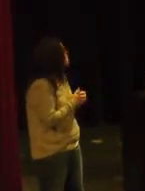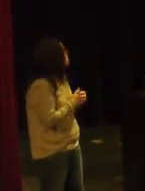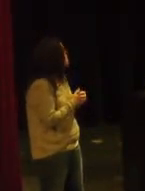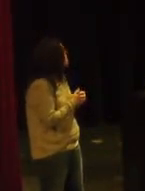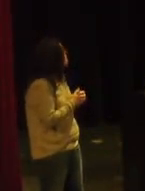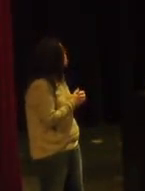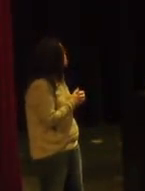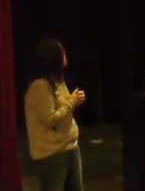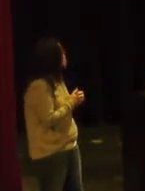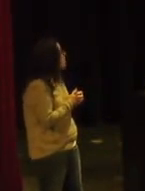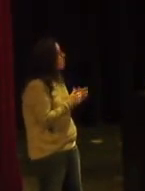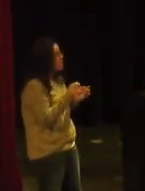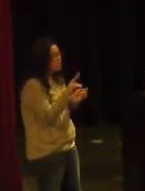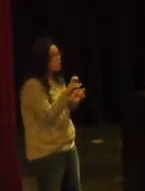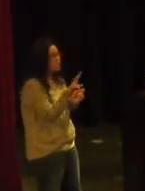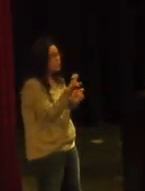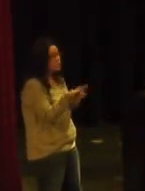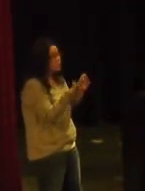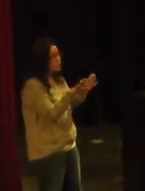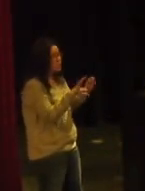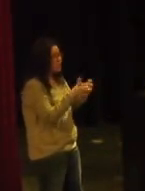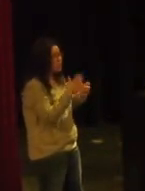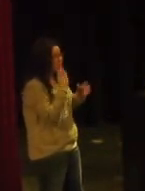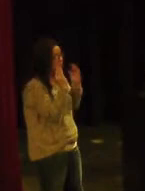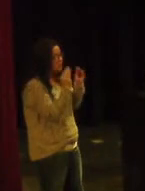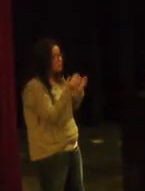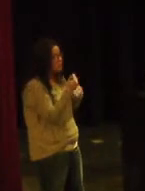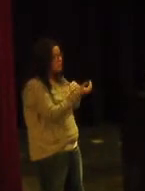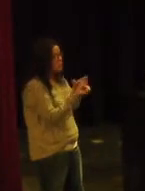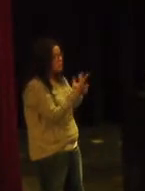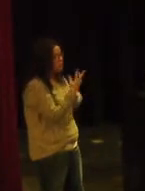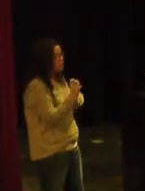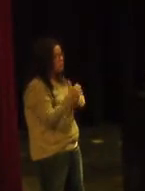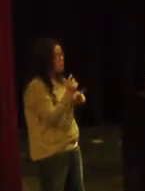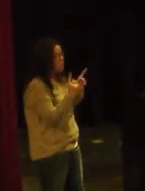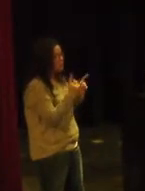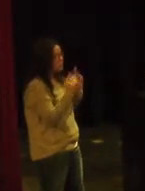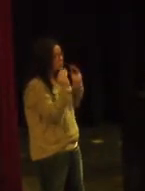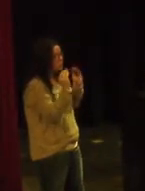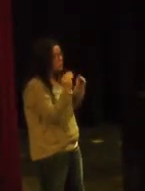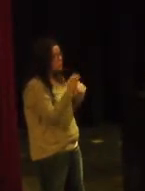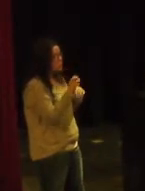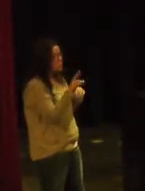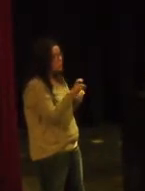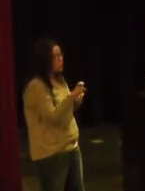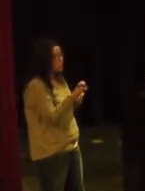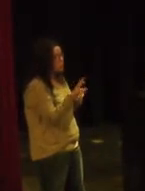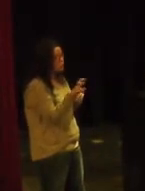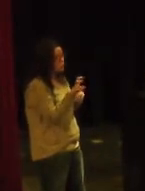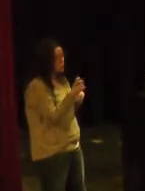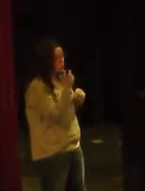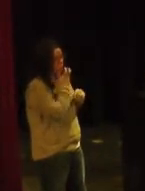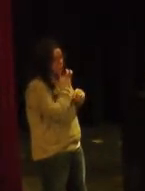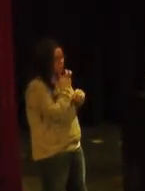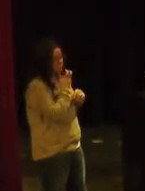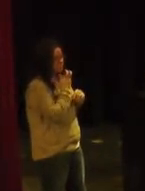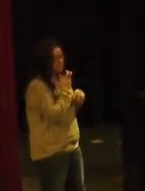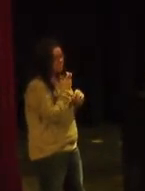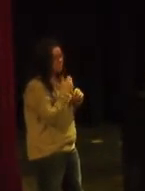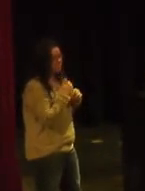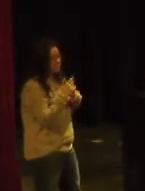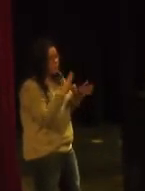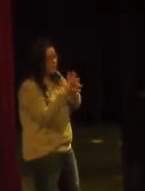200. Core 200 is a great course. I'll be teaching next spring. And the other people that teach Core 200 are awesome. You won't go wrong picking